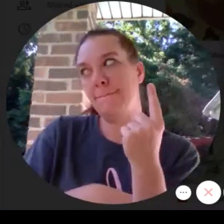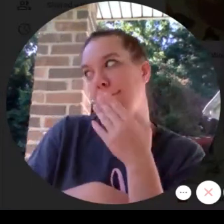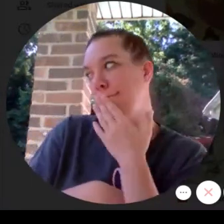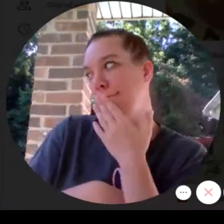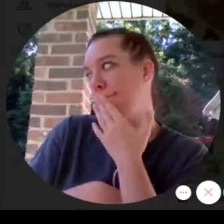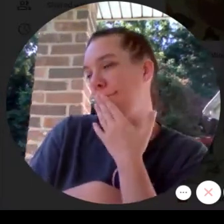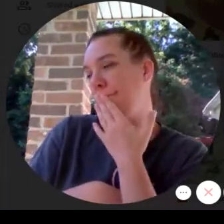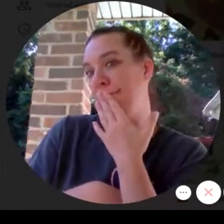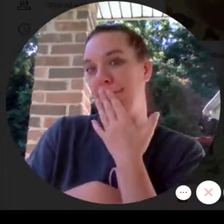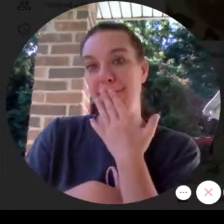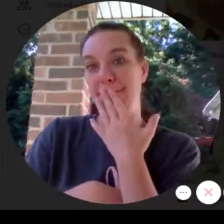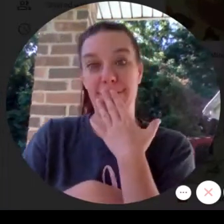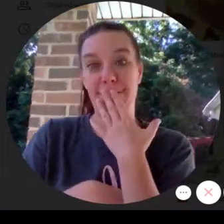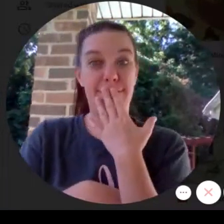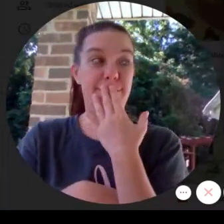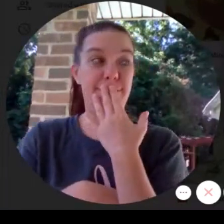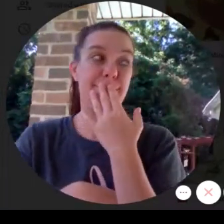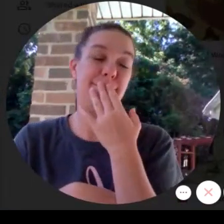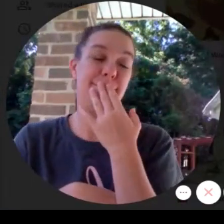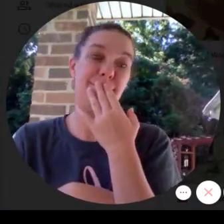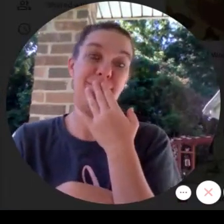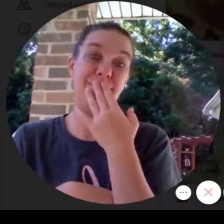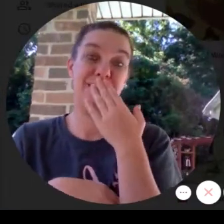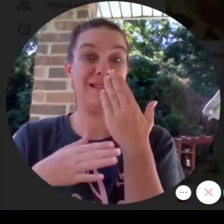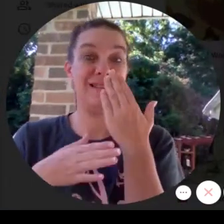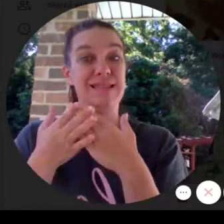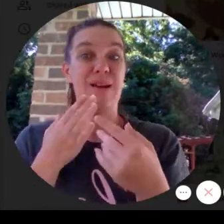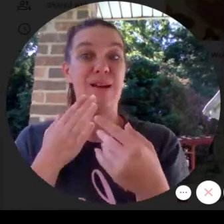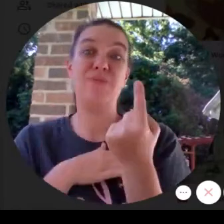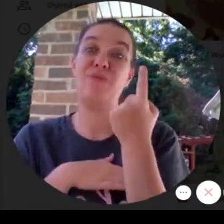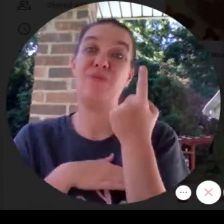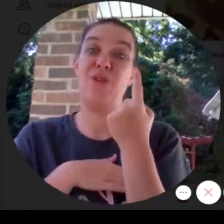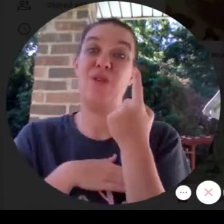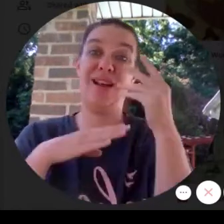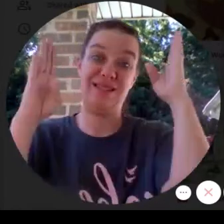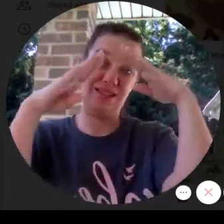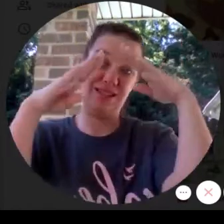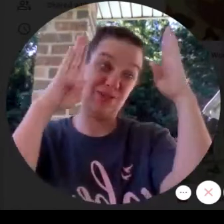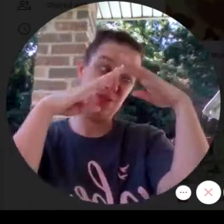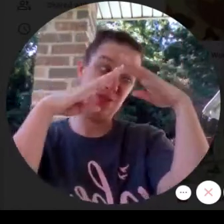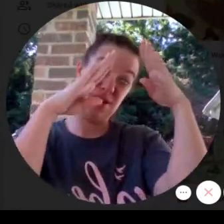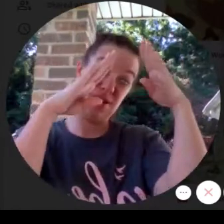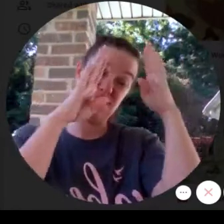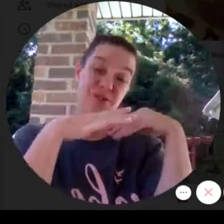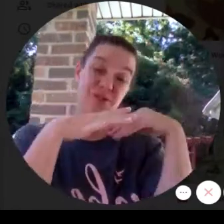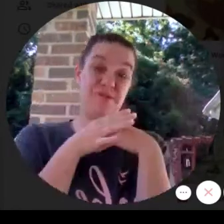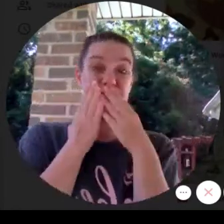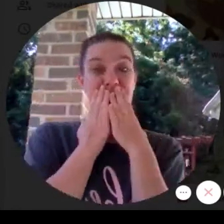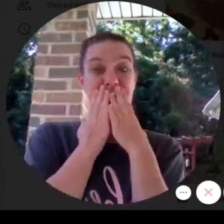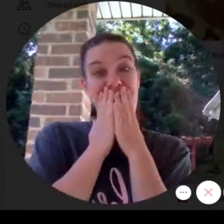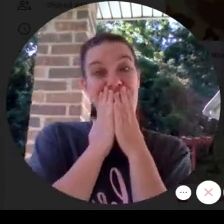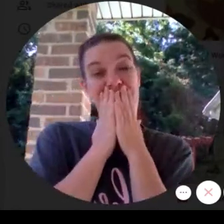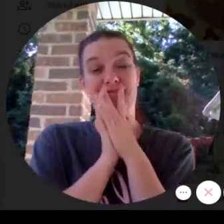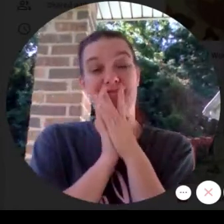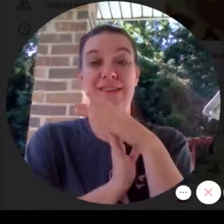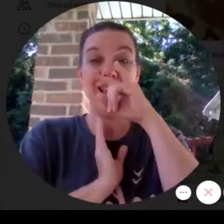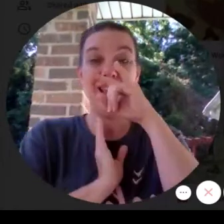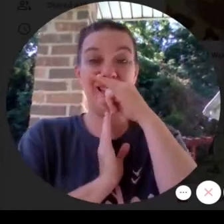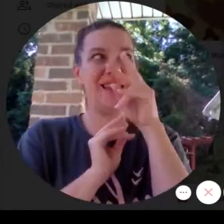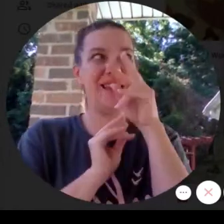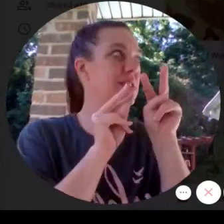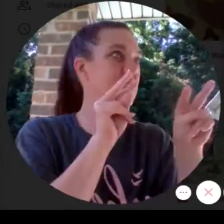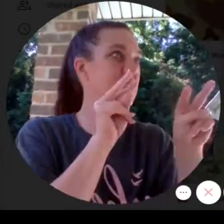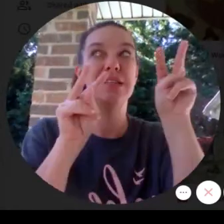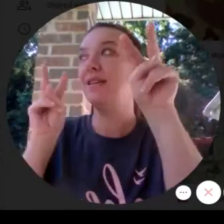"Ma," said Stuart. "Somebody is in trouble." Kids looked around to see